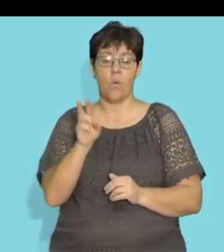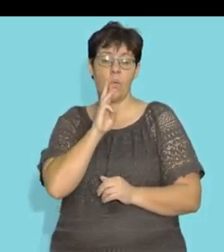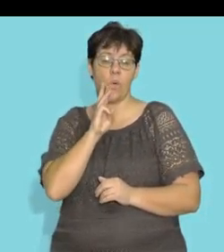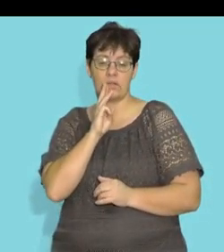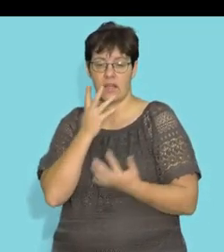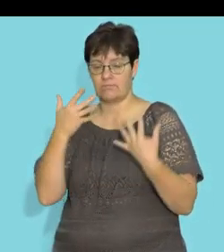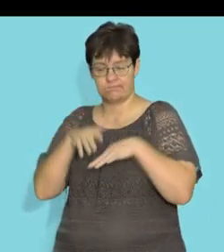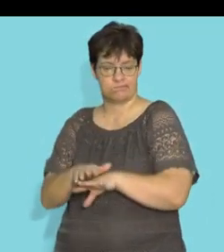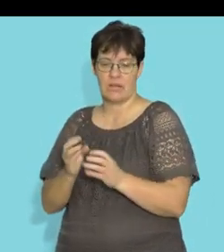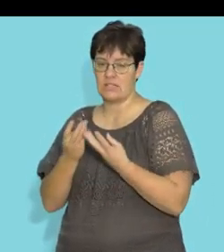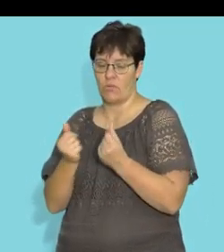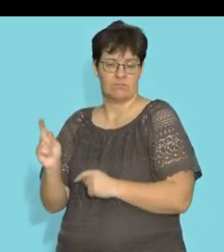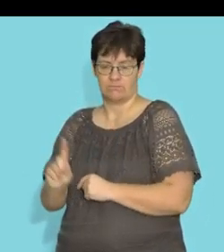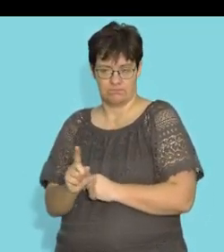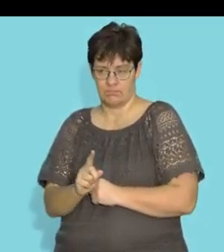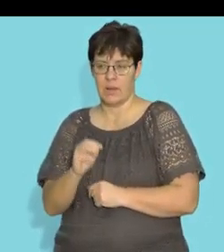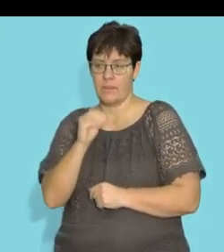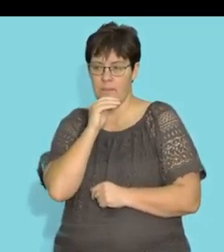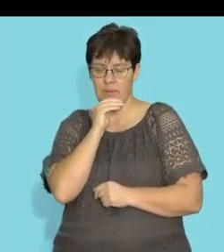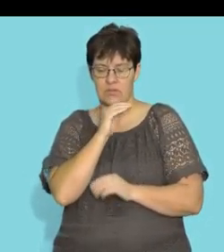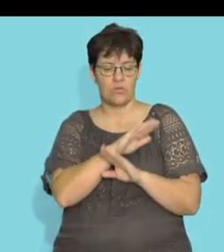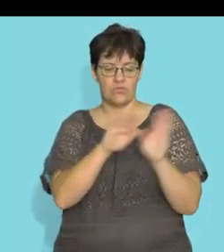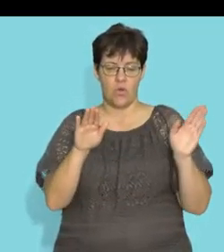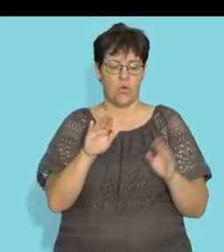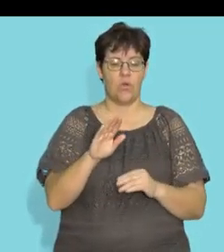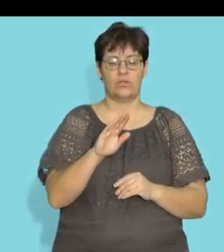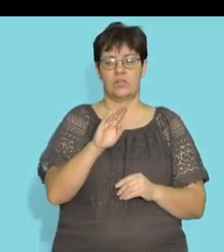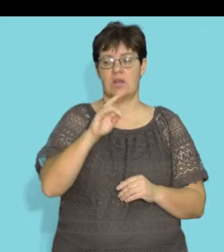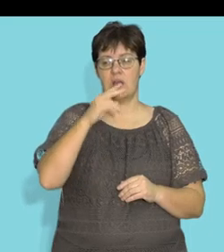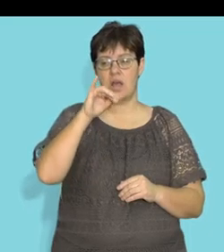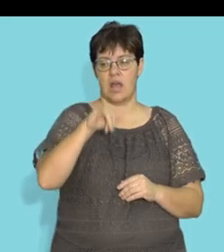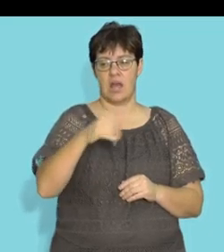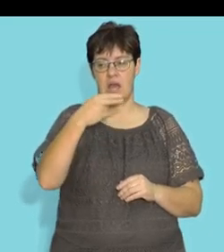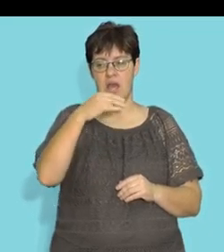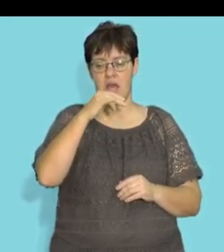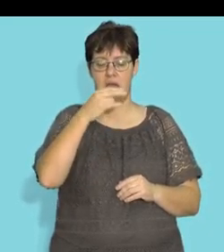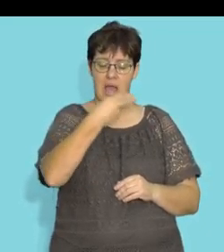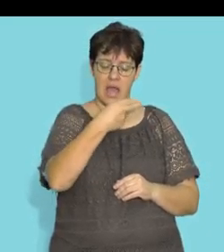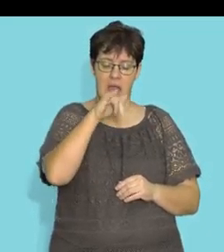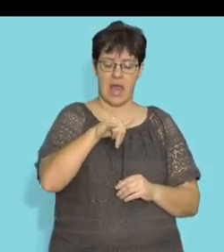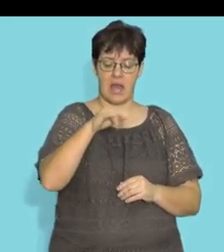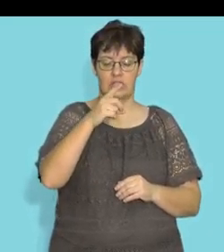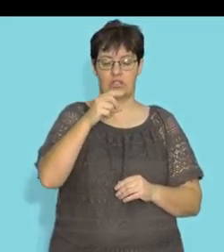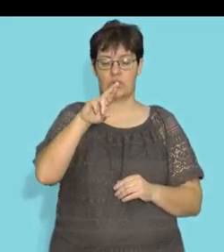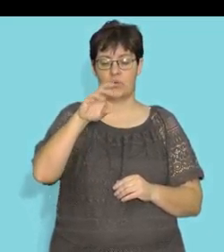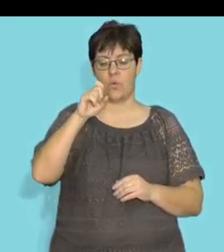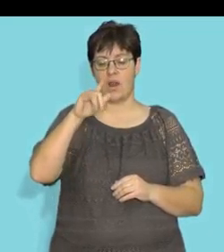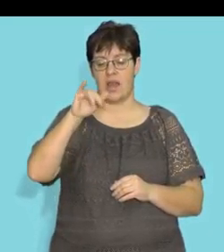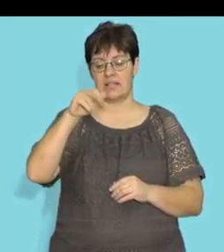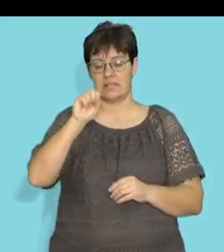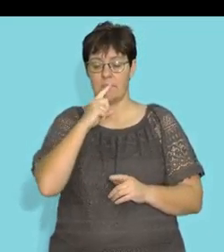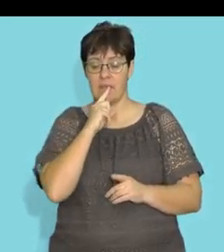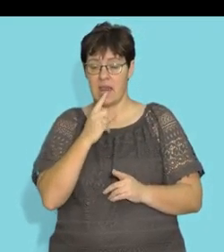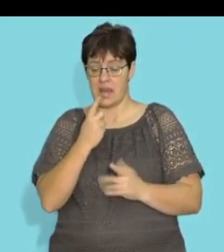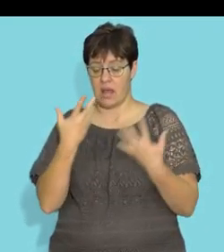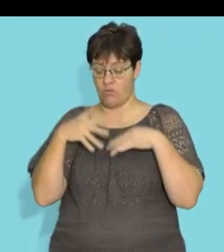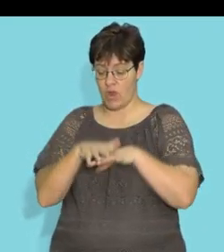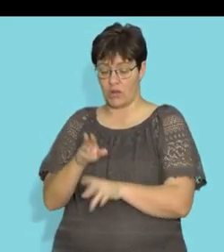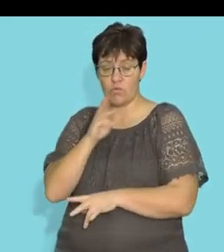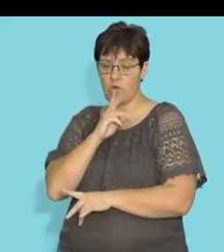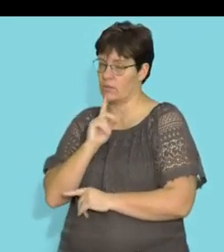Right, a salt formed by a reaction between an acid and a base, we know for a neutral salt with a pH of 7,